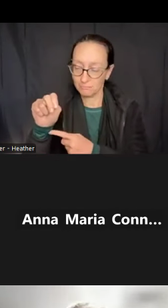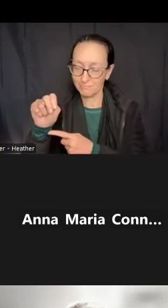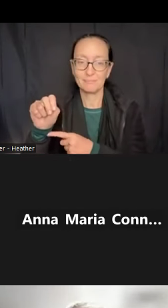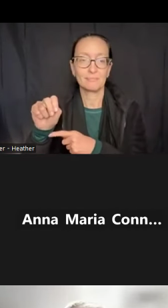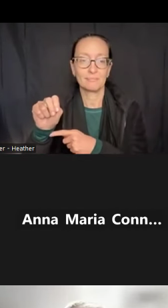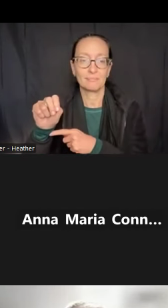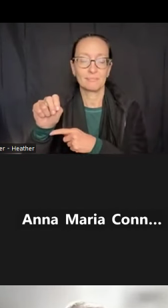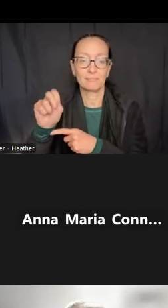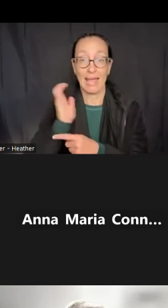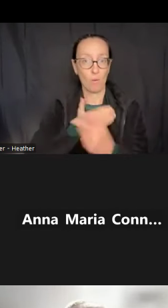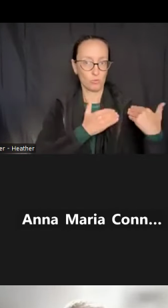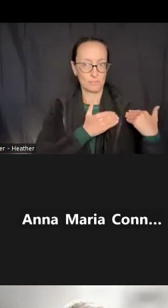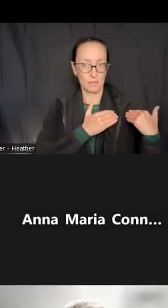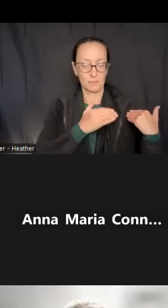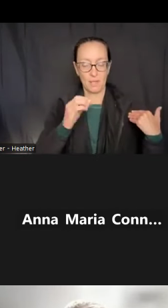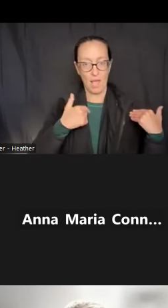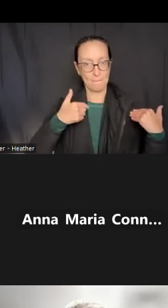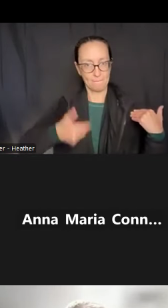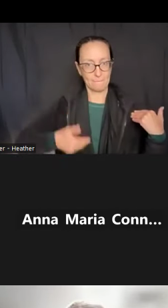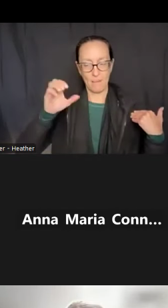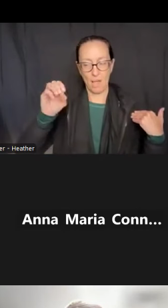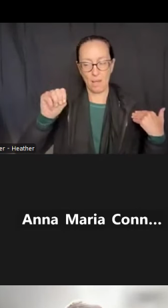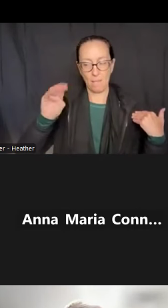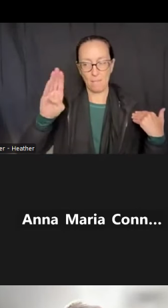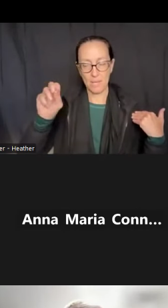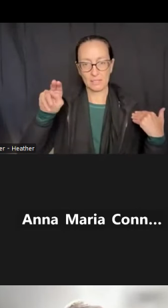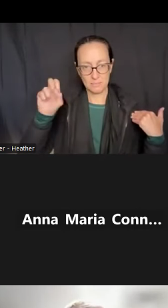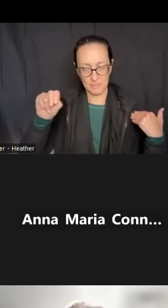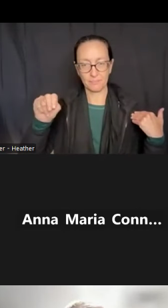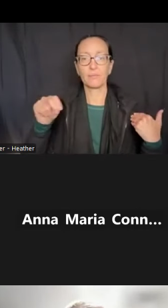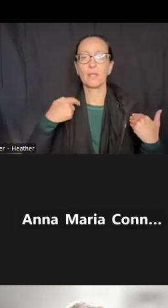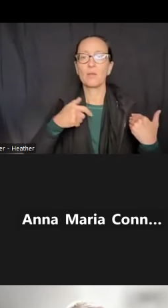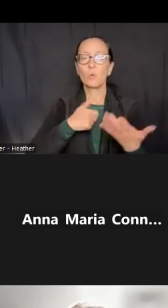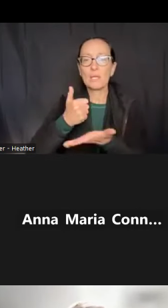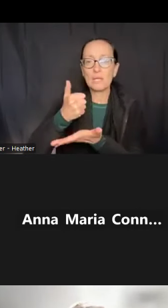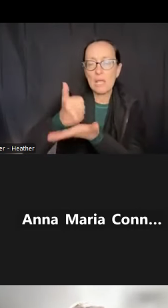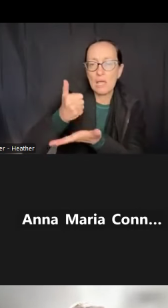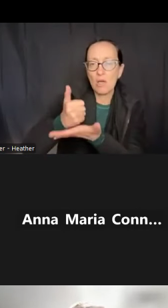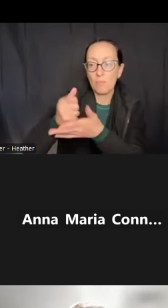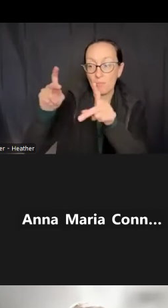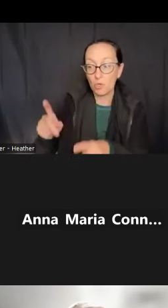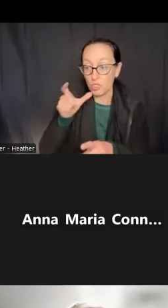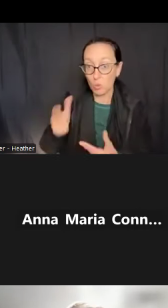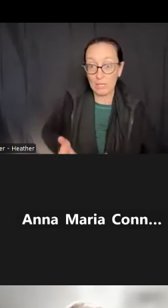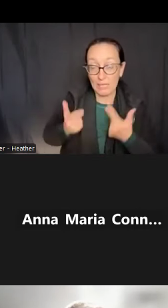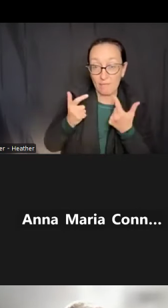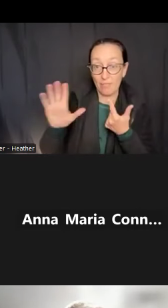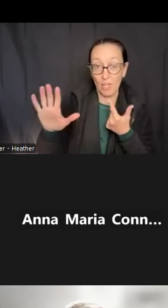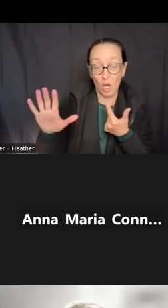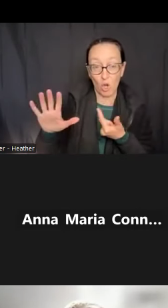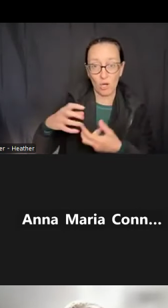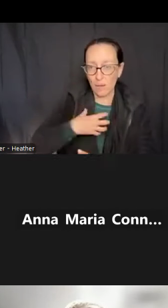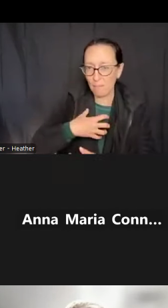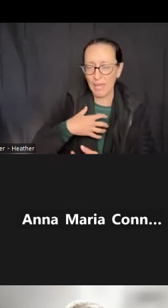ombudsman, we work to resolve complaints made on behalf of the resident. We are advocates for